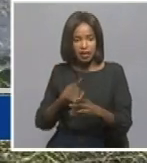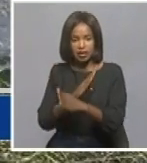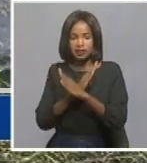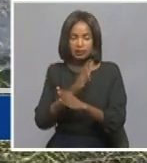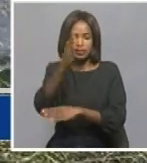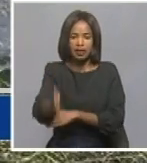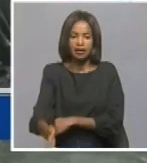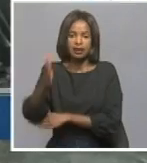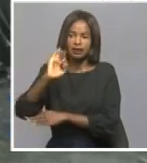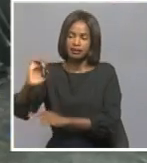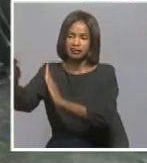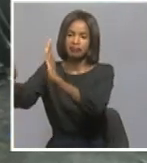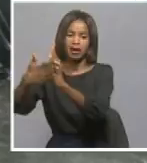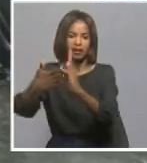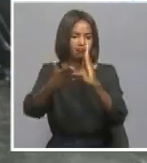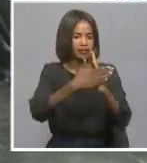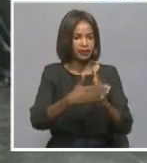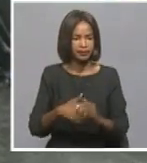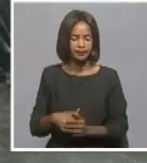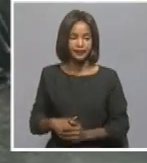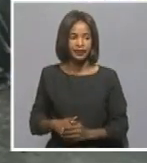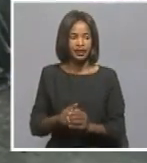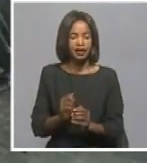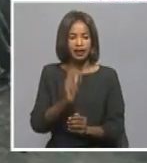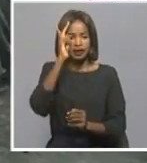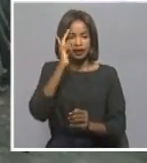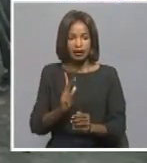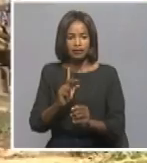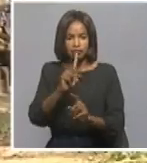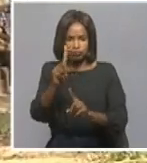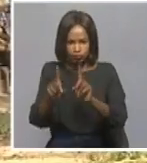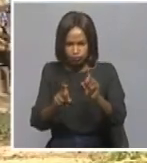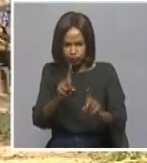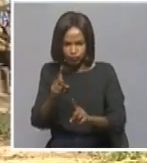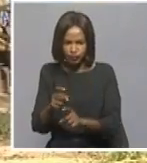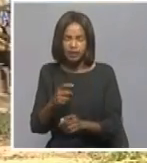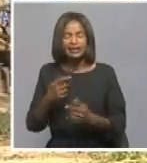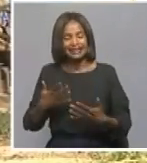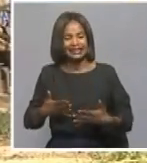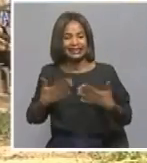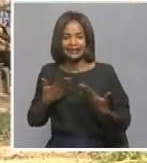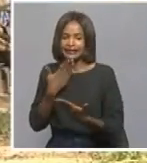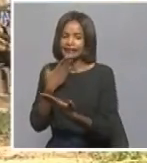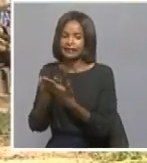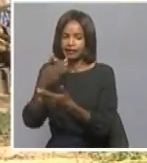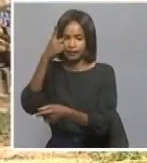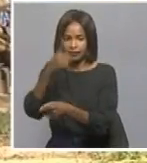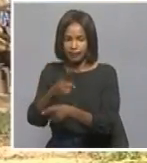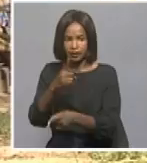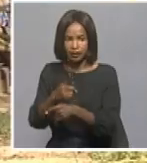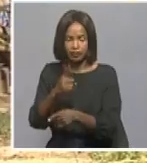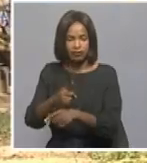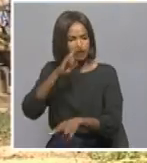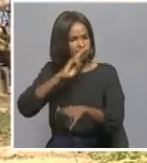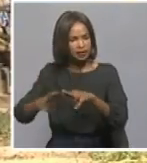foreign nationals. Travelers whom our news team spoke to expressed satisfaction with government reaction during